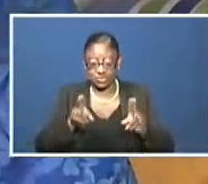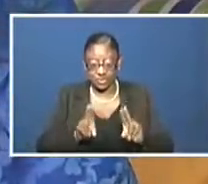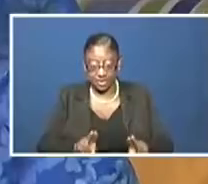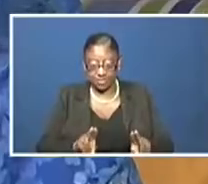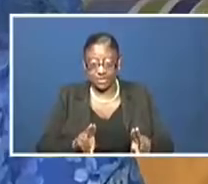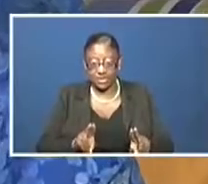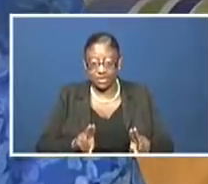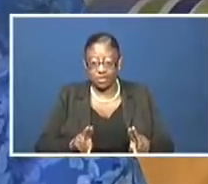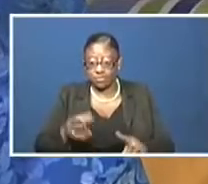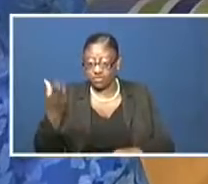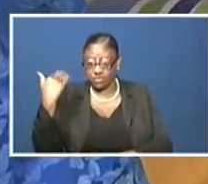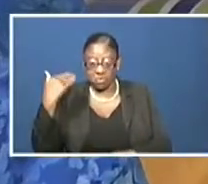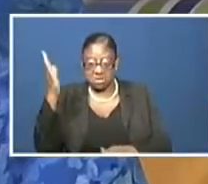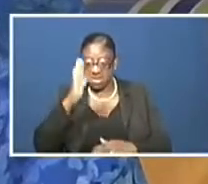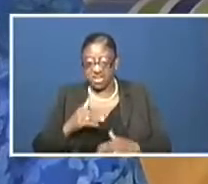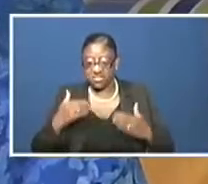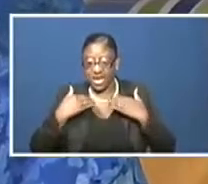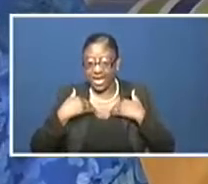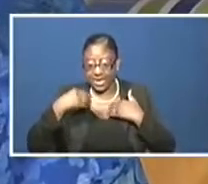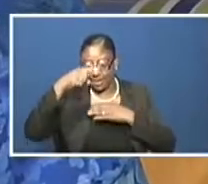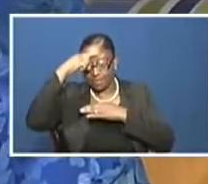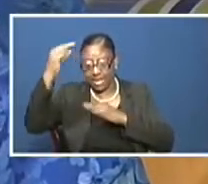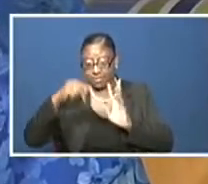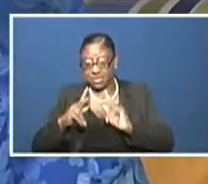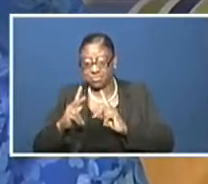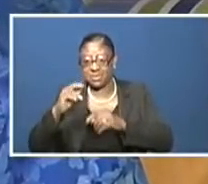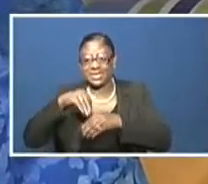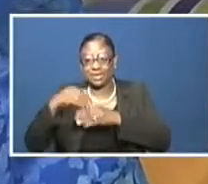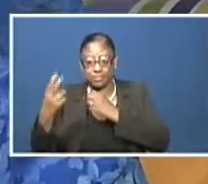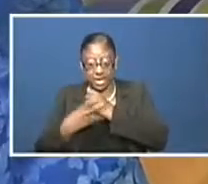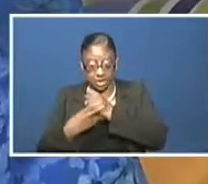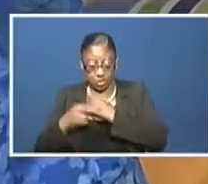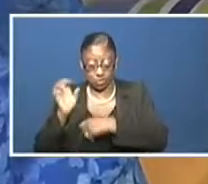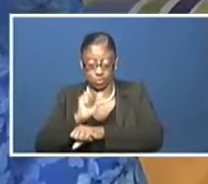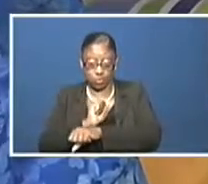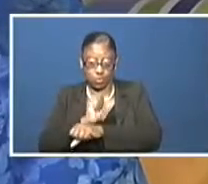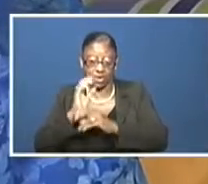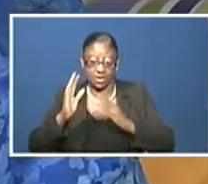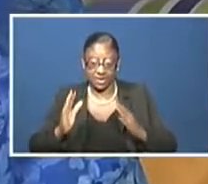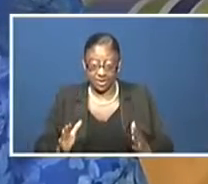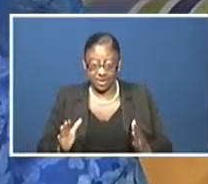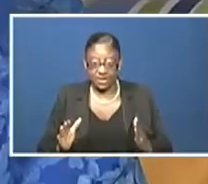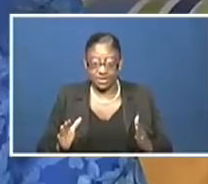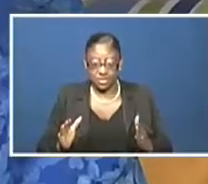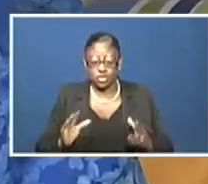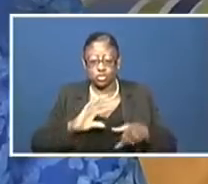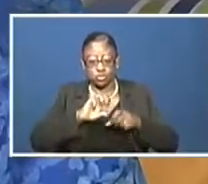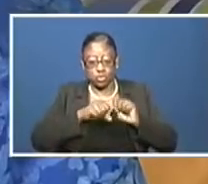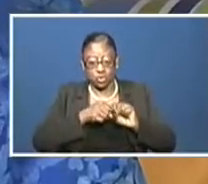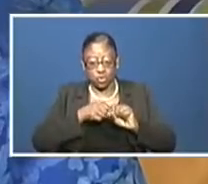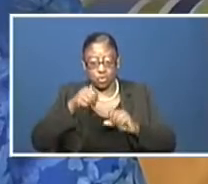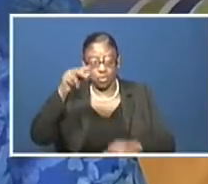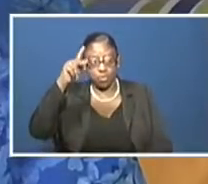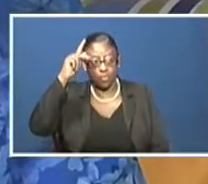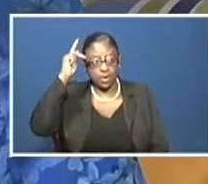tellers. So this day he decided he would go in the bank and he would carry Pindling.